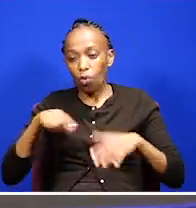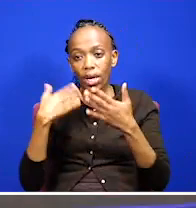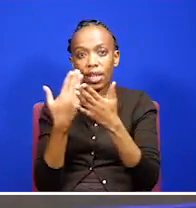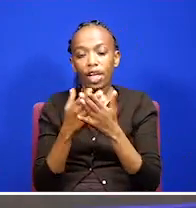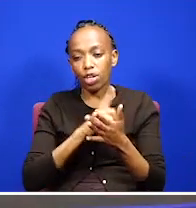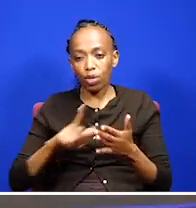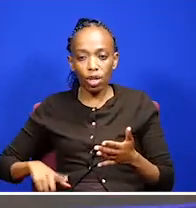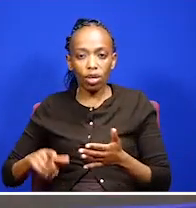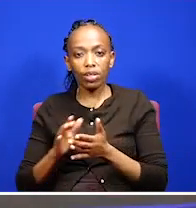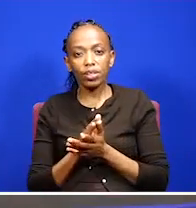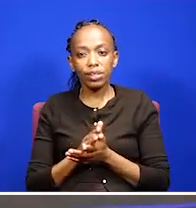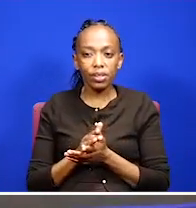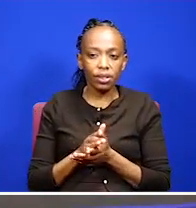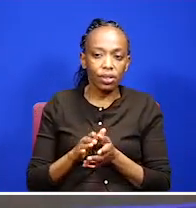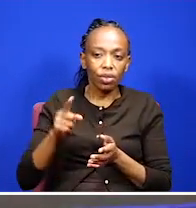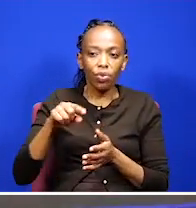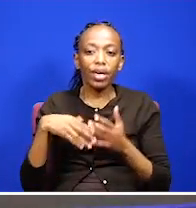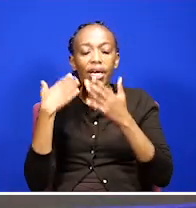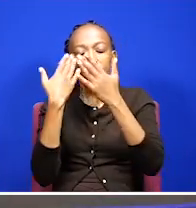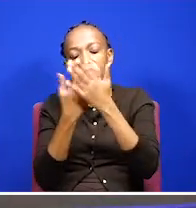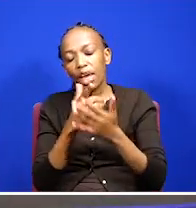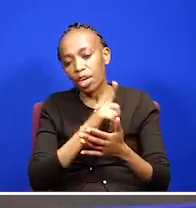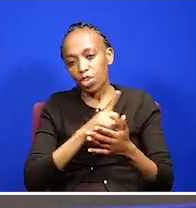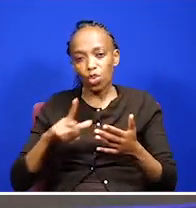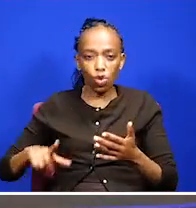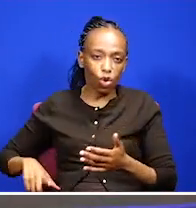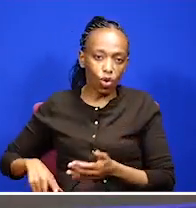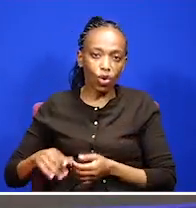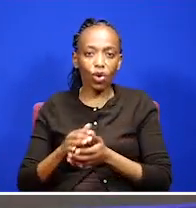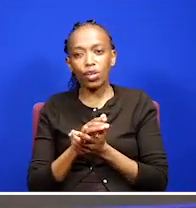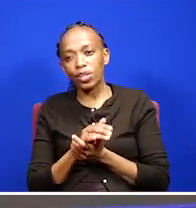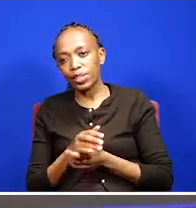Lord. We thank you, Lord.